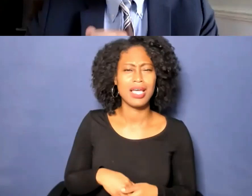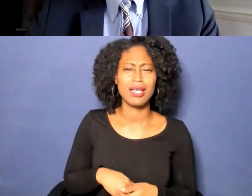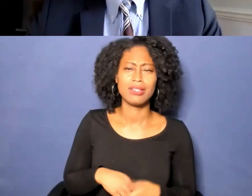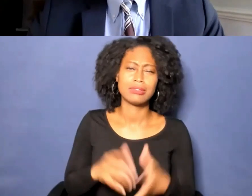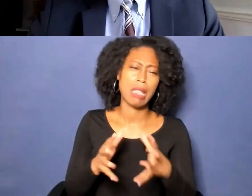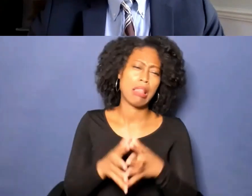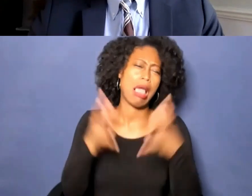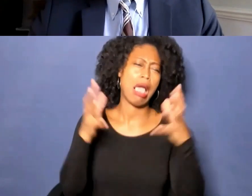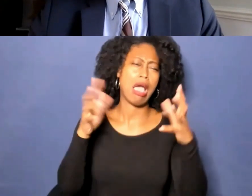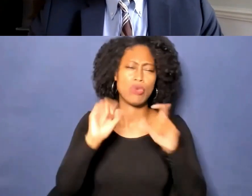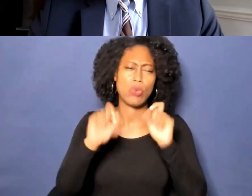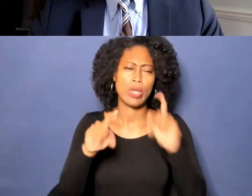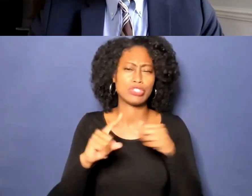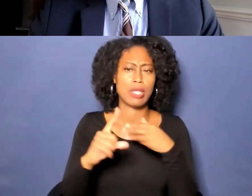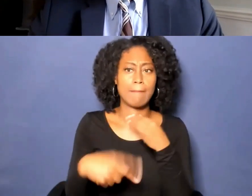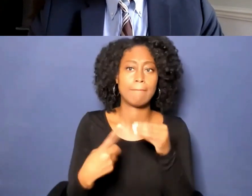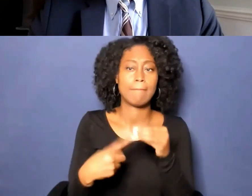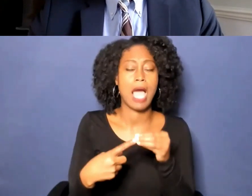about, I suppose,